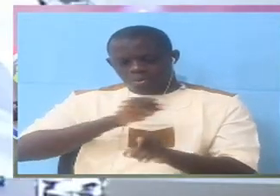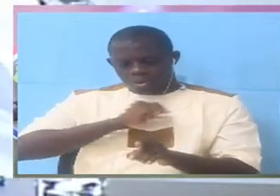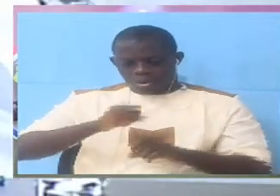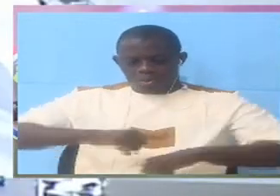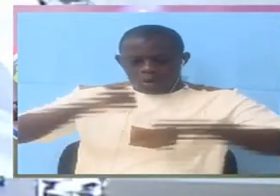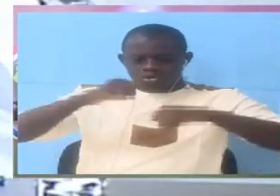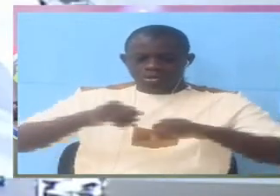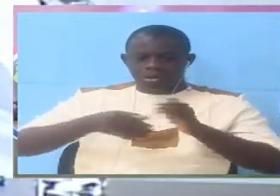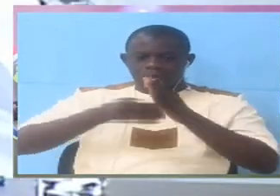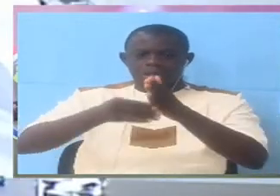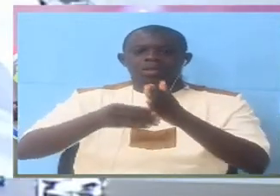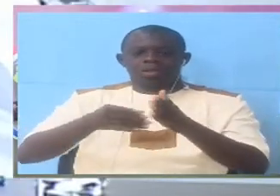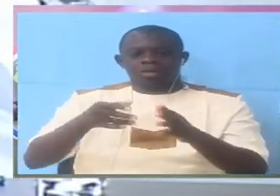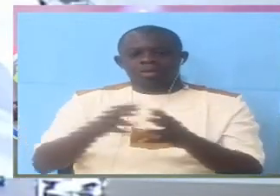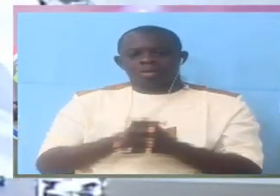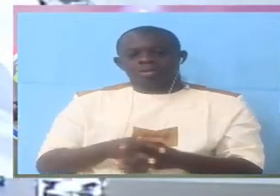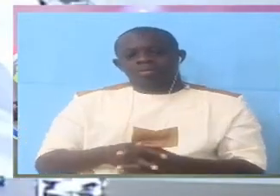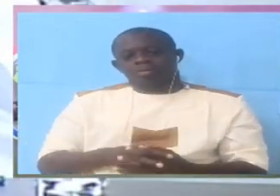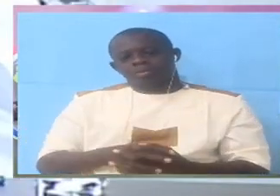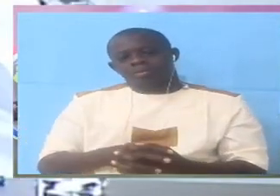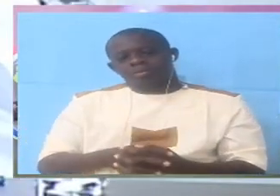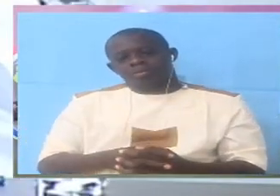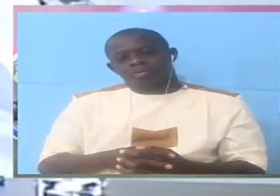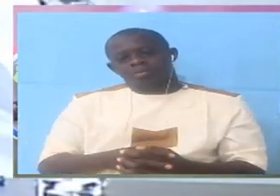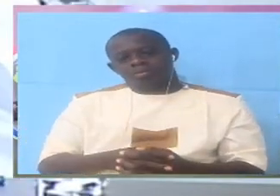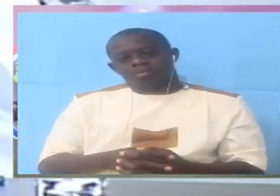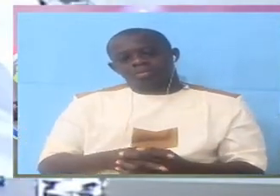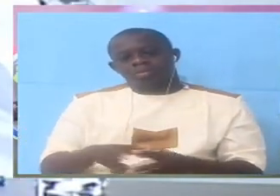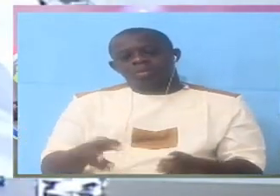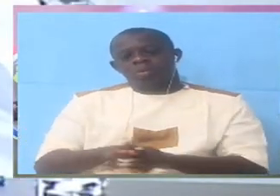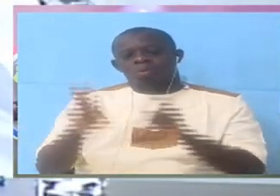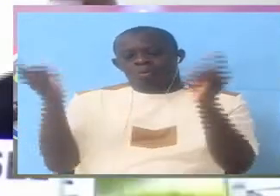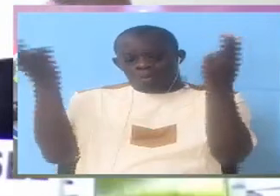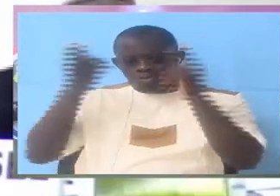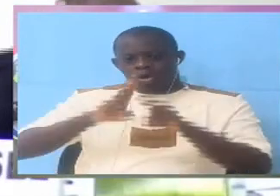Yes, he was right. He was the head of the CE. So